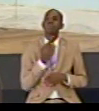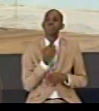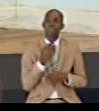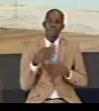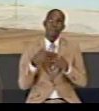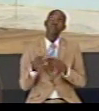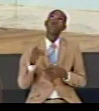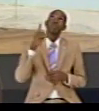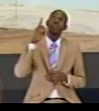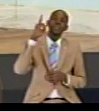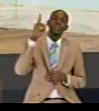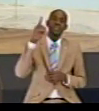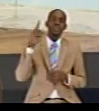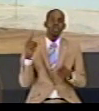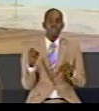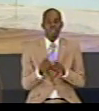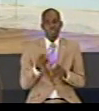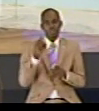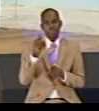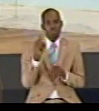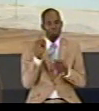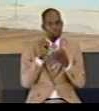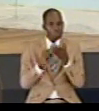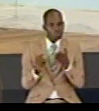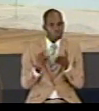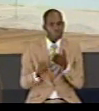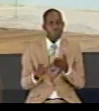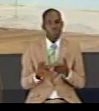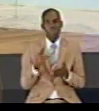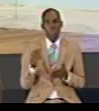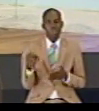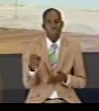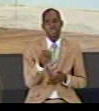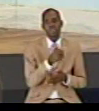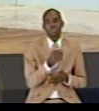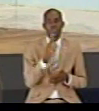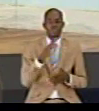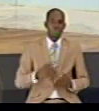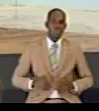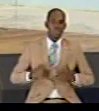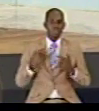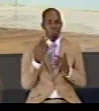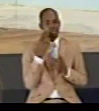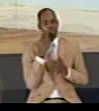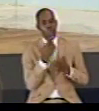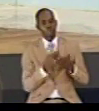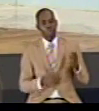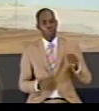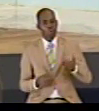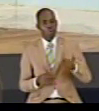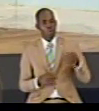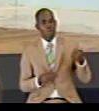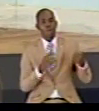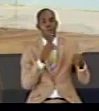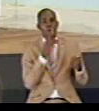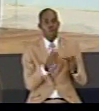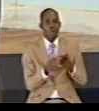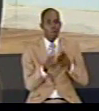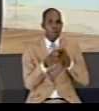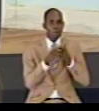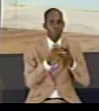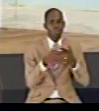thee. As you examine your life and you see what your neighbors are running after, they run after